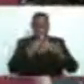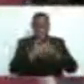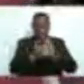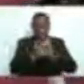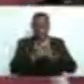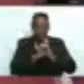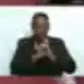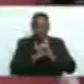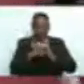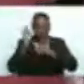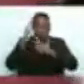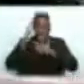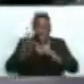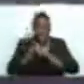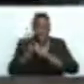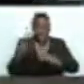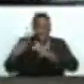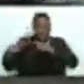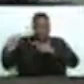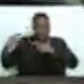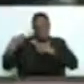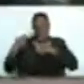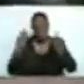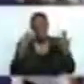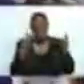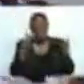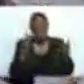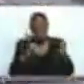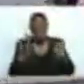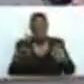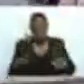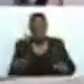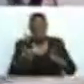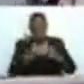hero has ended. For the Bahamas Tonight, I'm Cleopatra Murphy.